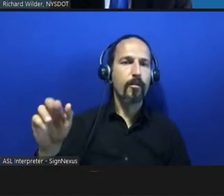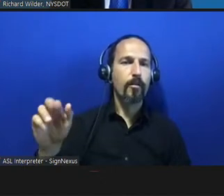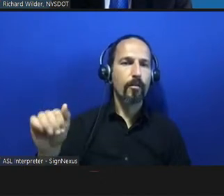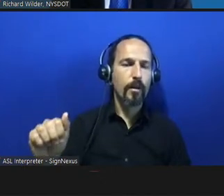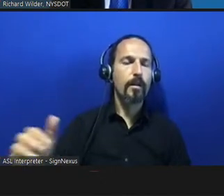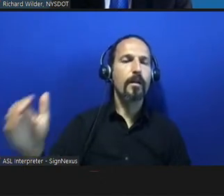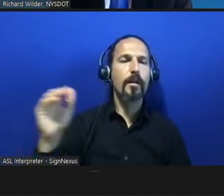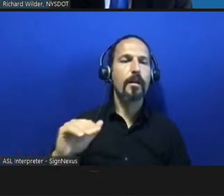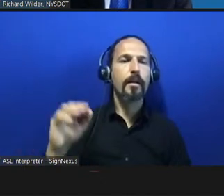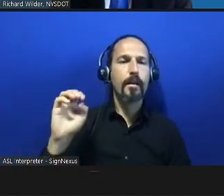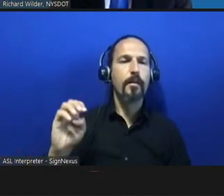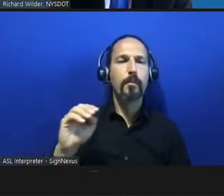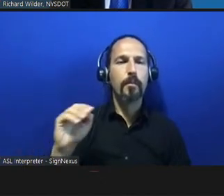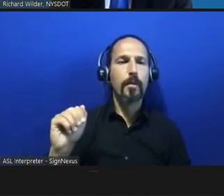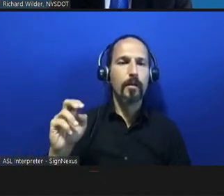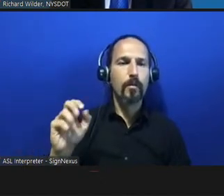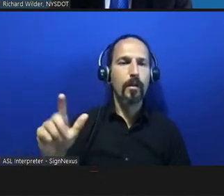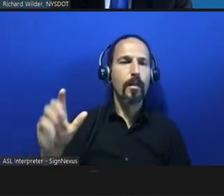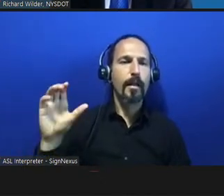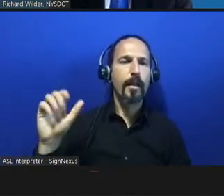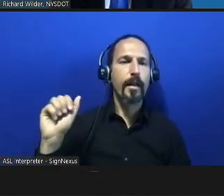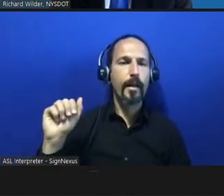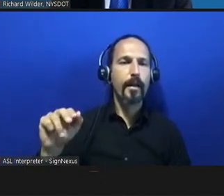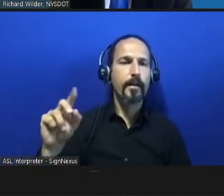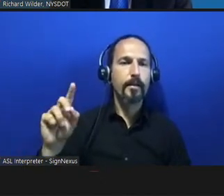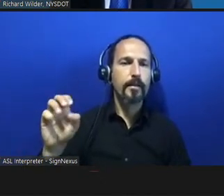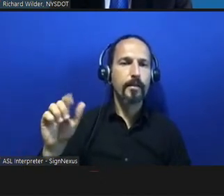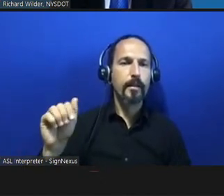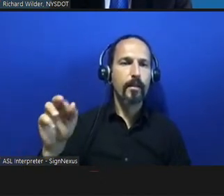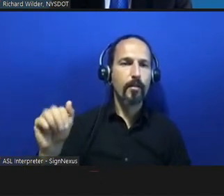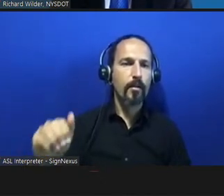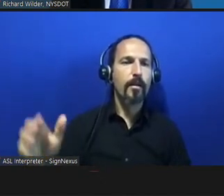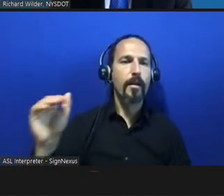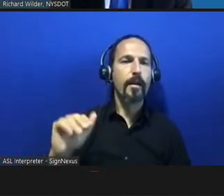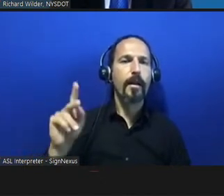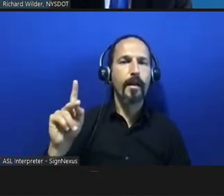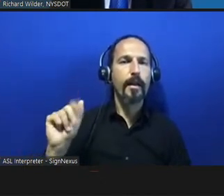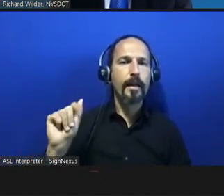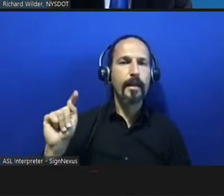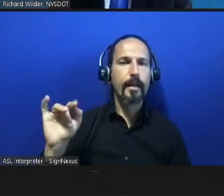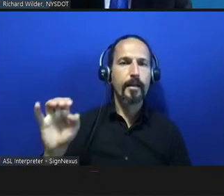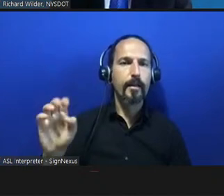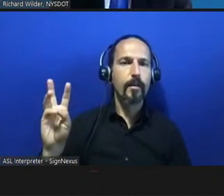our next speaker is Emmanuel Candelaria followed by Katie Wong